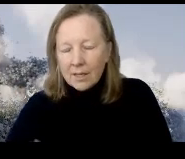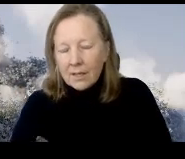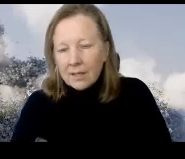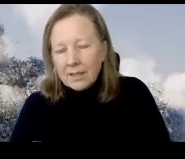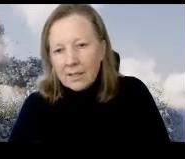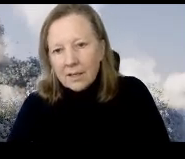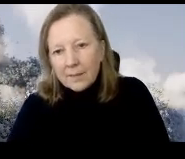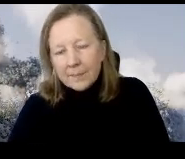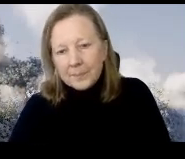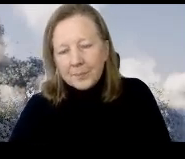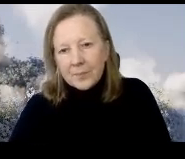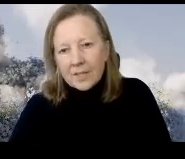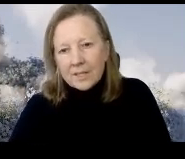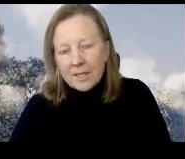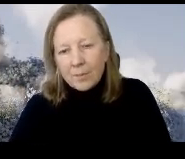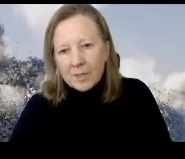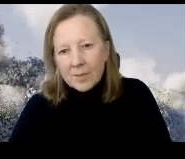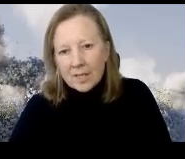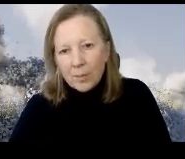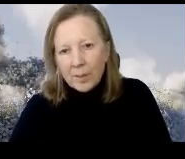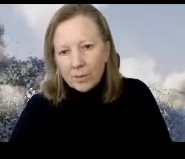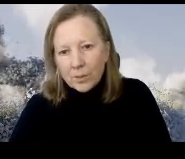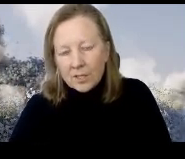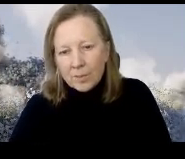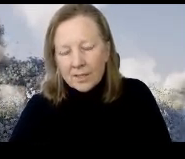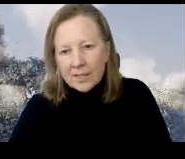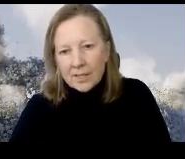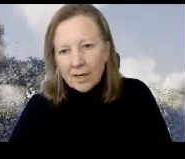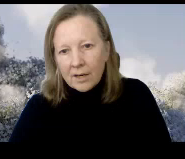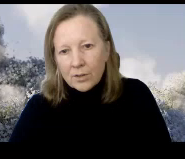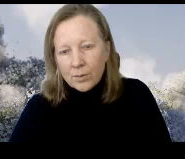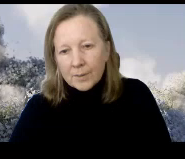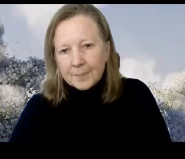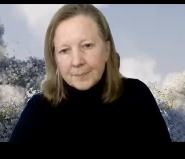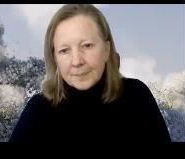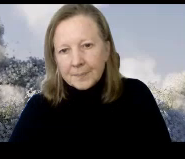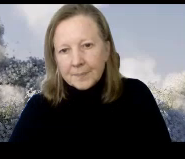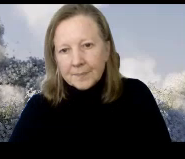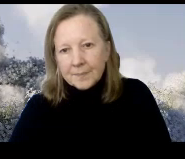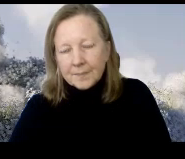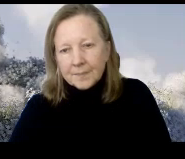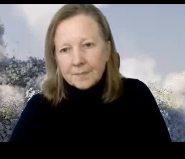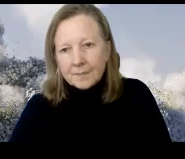take the some of the CELBAN courses because they get the higher score.